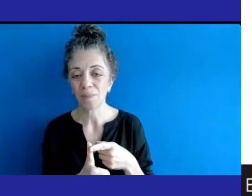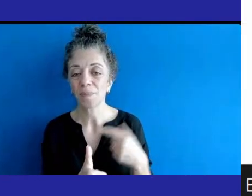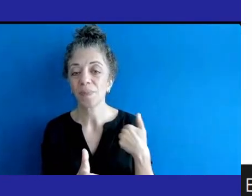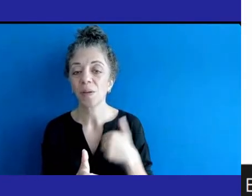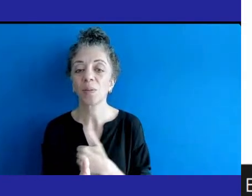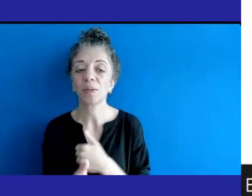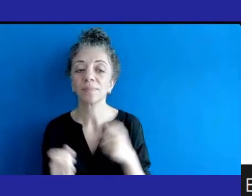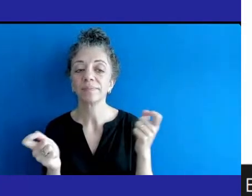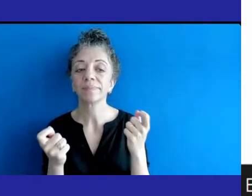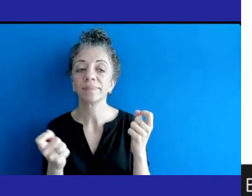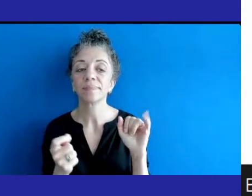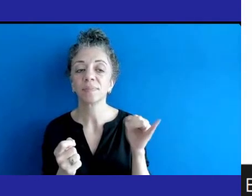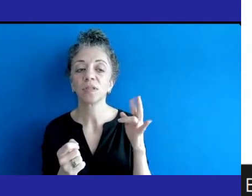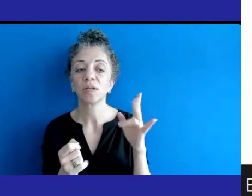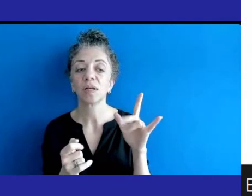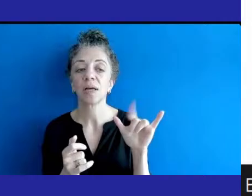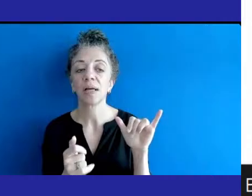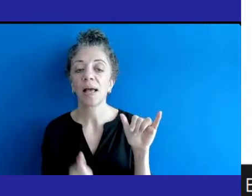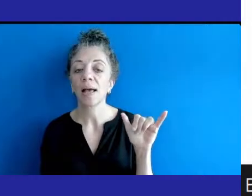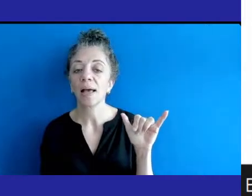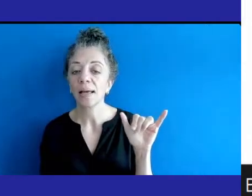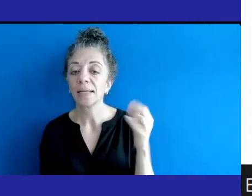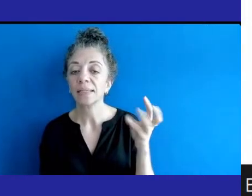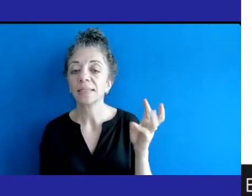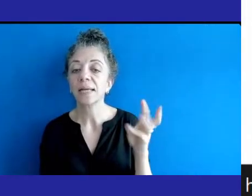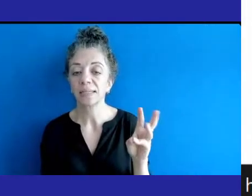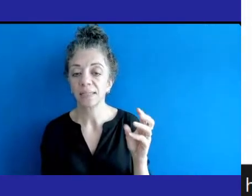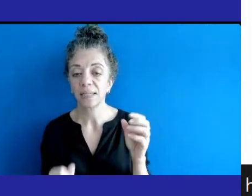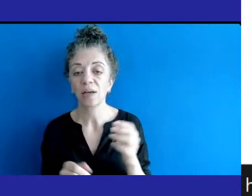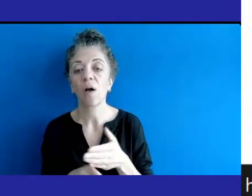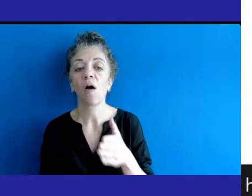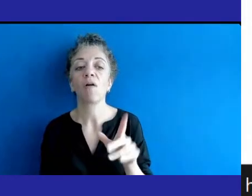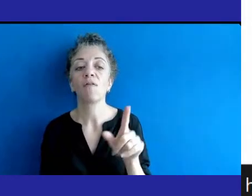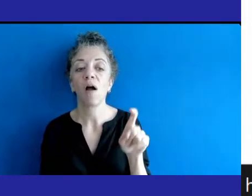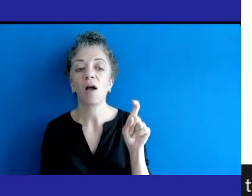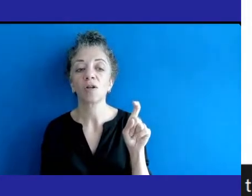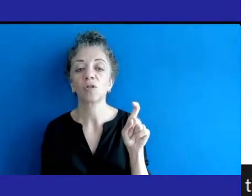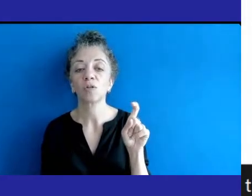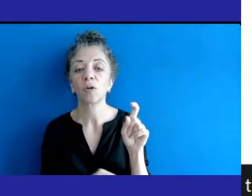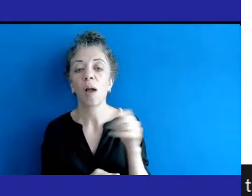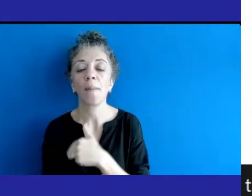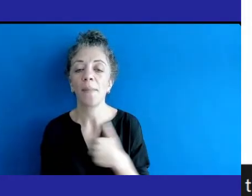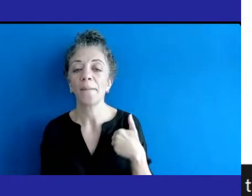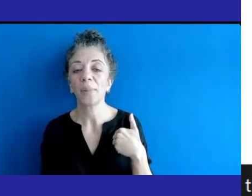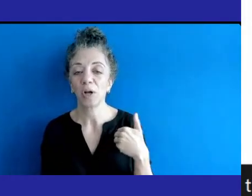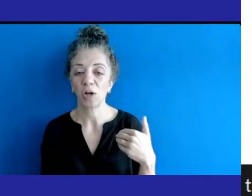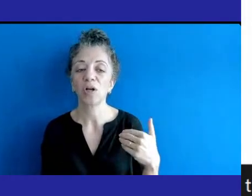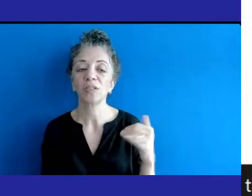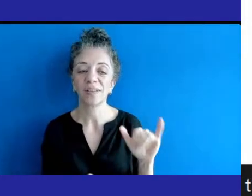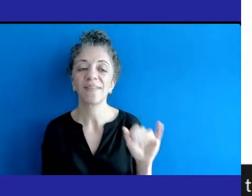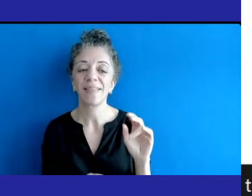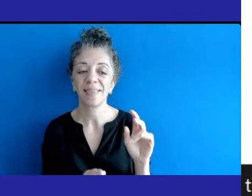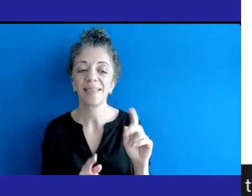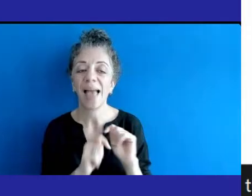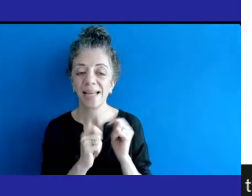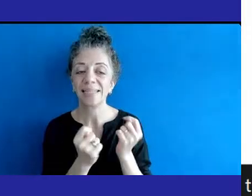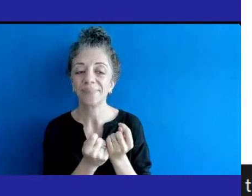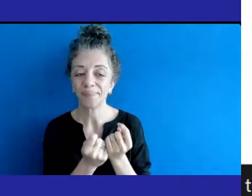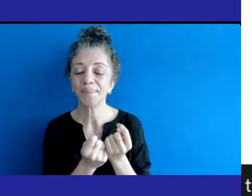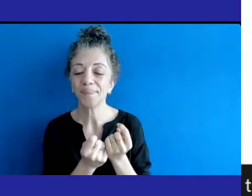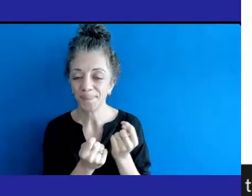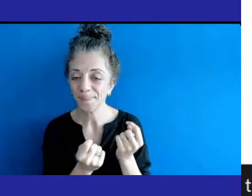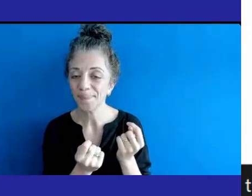16th with more than 100 members of the team, majority of them being frontline staff. Really proud of the Queens